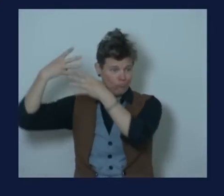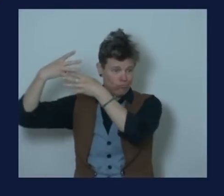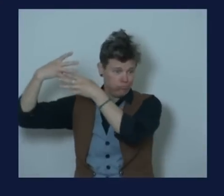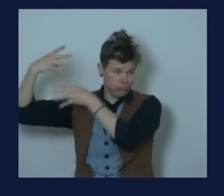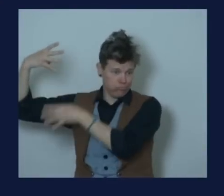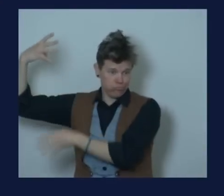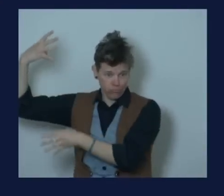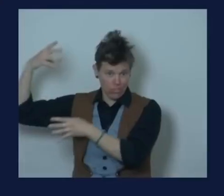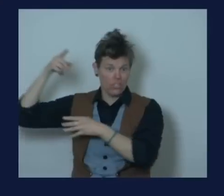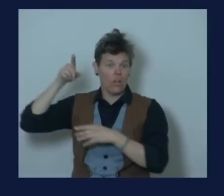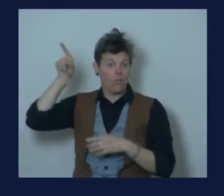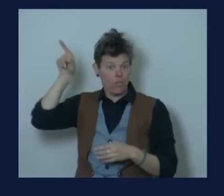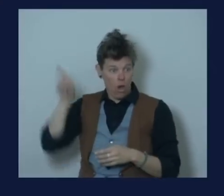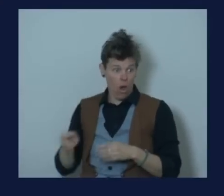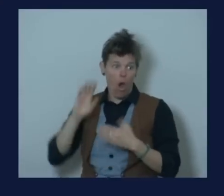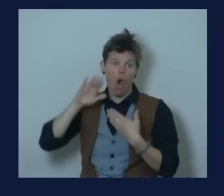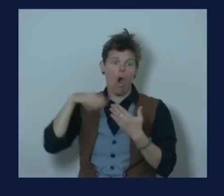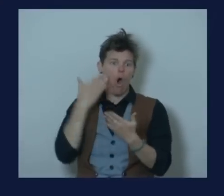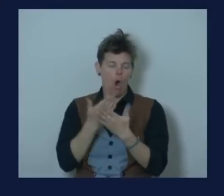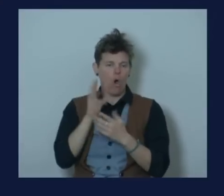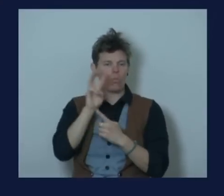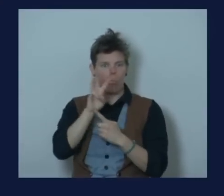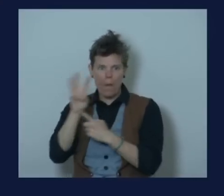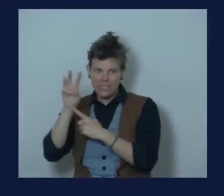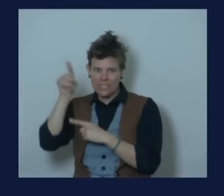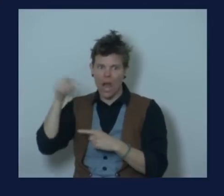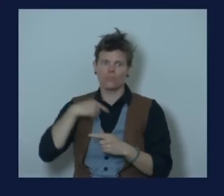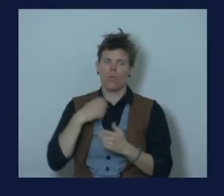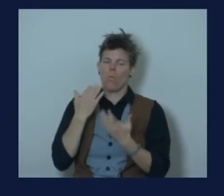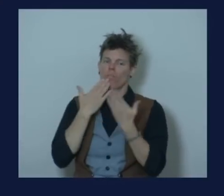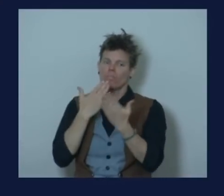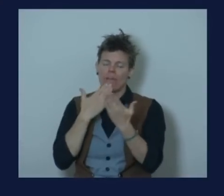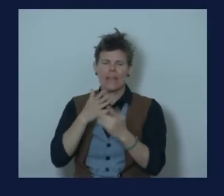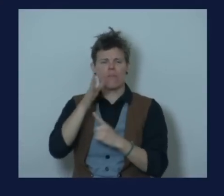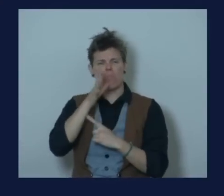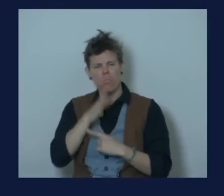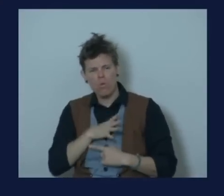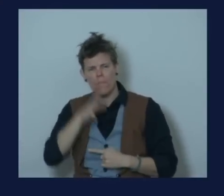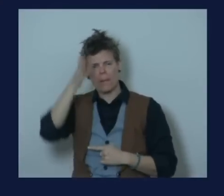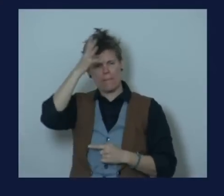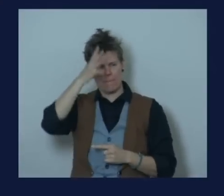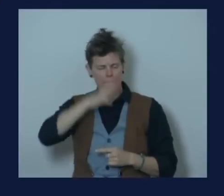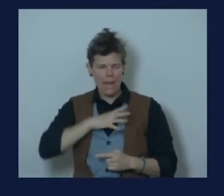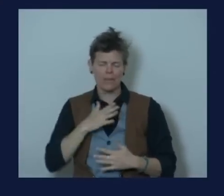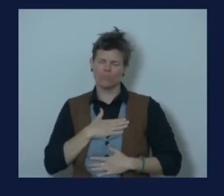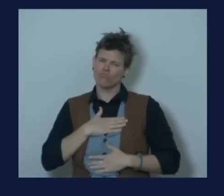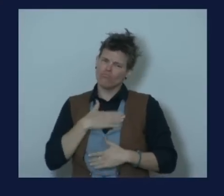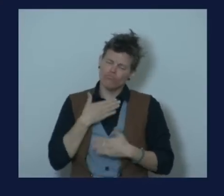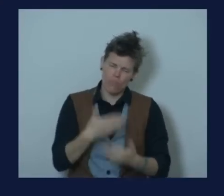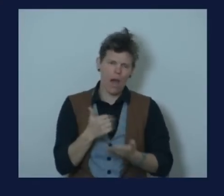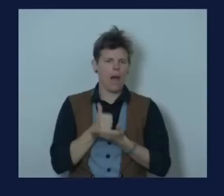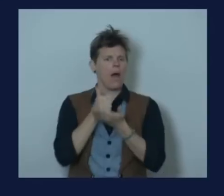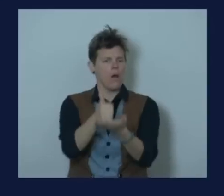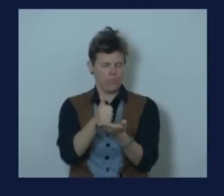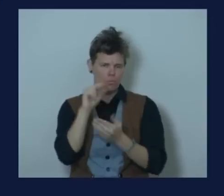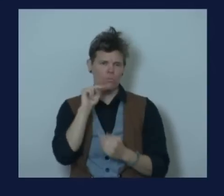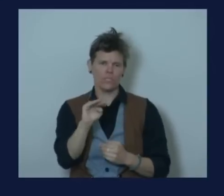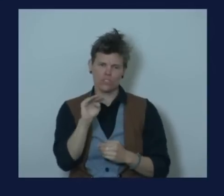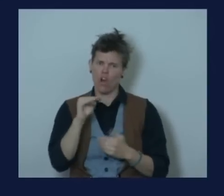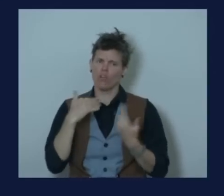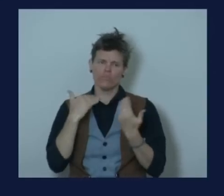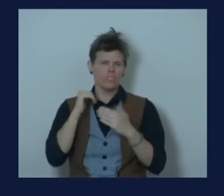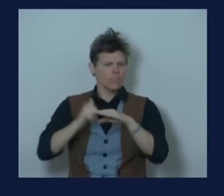website. I want to thank the men and women who are willing to help New Mexico get this right, who have all been